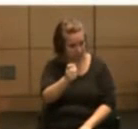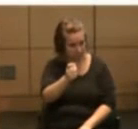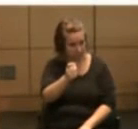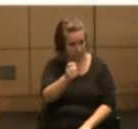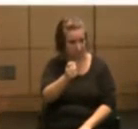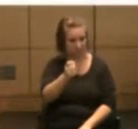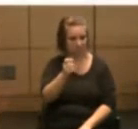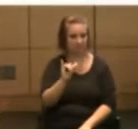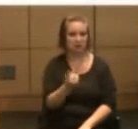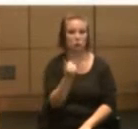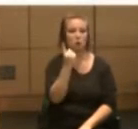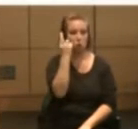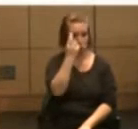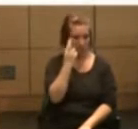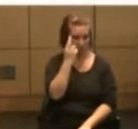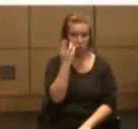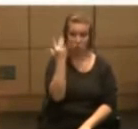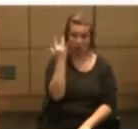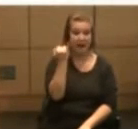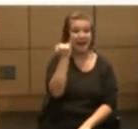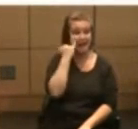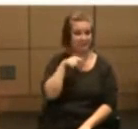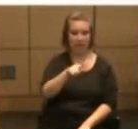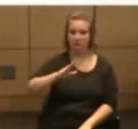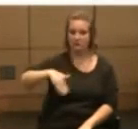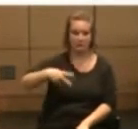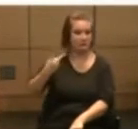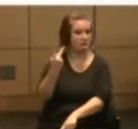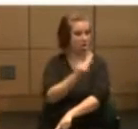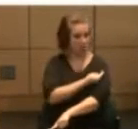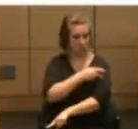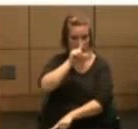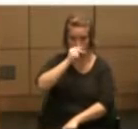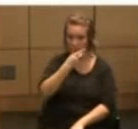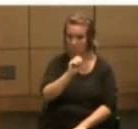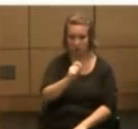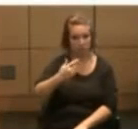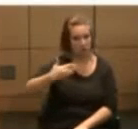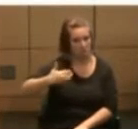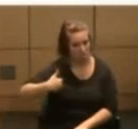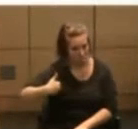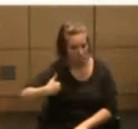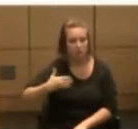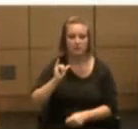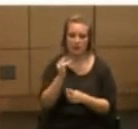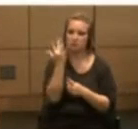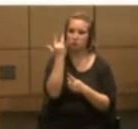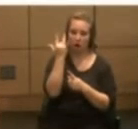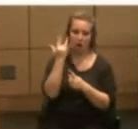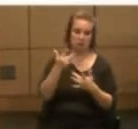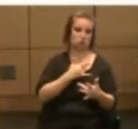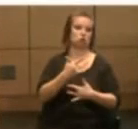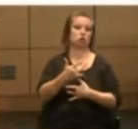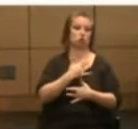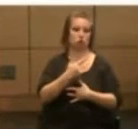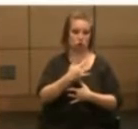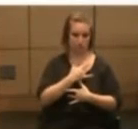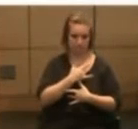is one of the reasons why if kids haven't gotten their chickenpox vaccinations, it is of concern to